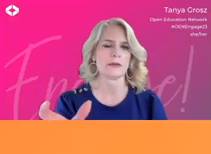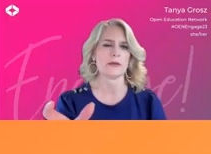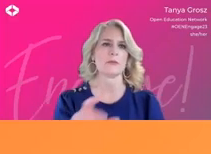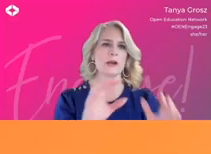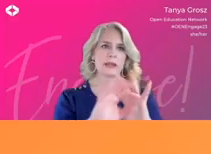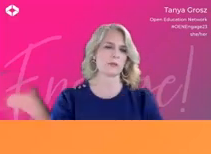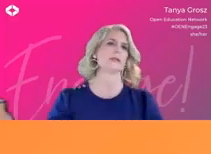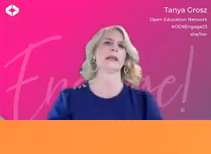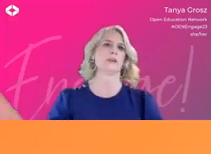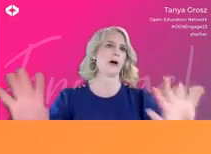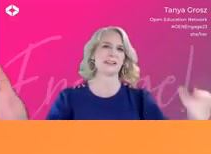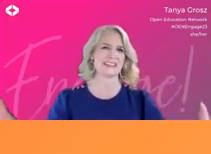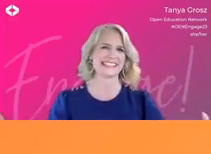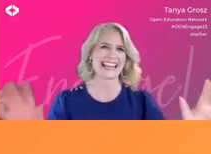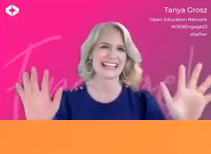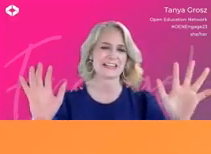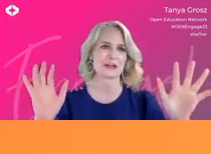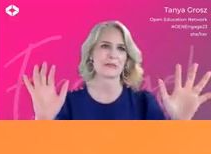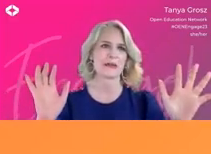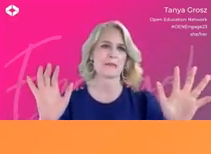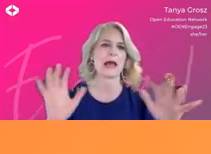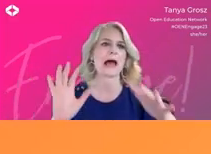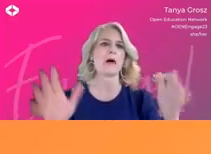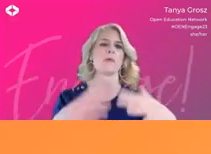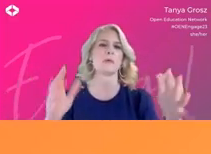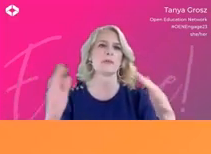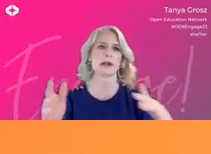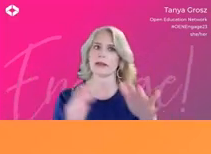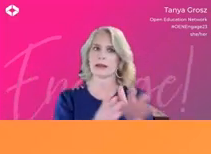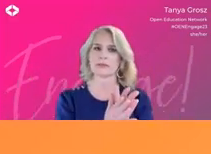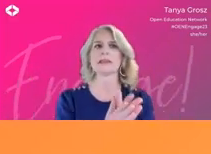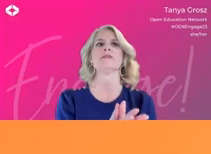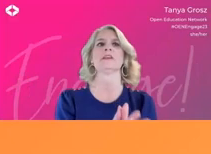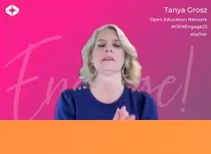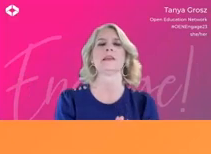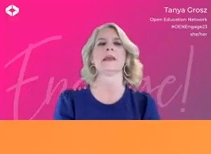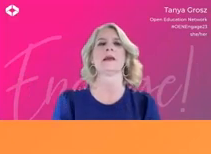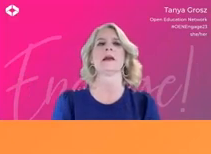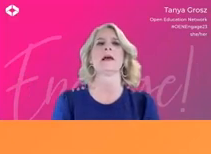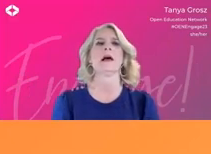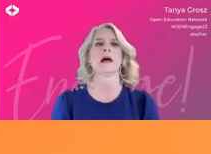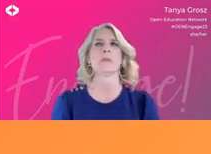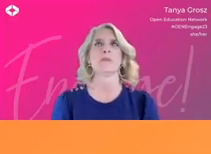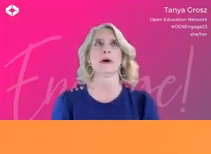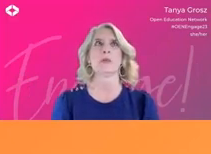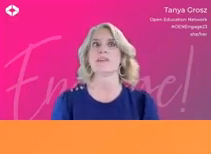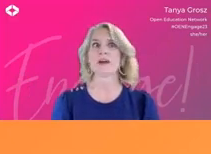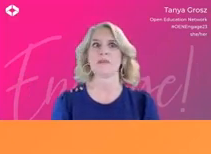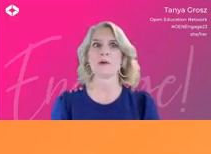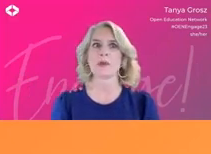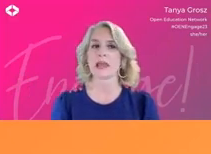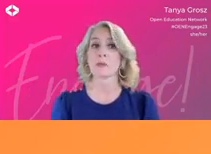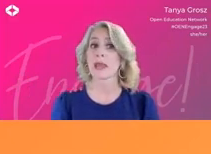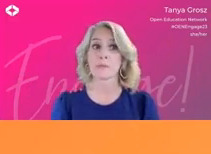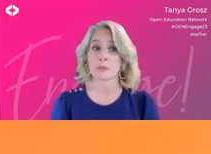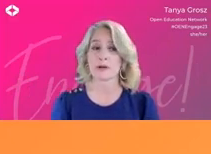the, we're going to give you a link to all of it, and how we marketed, I believe, is in there. But we found